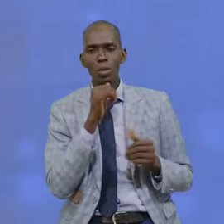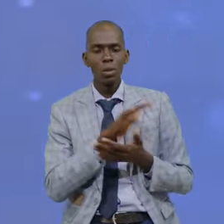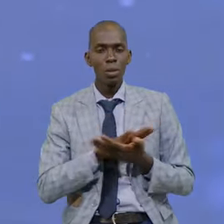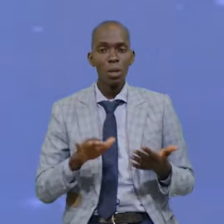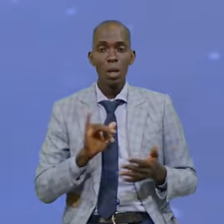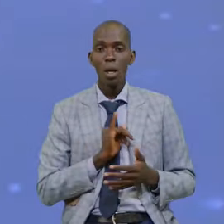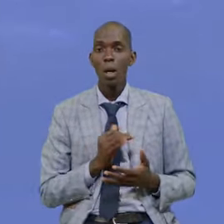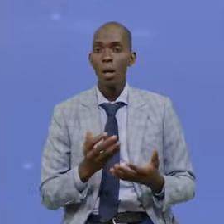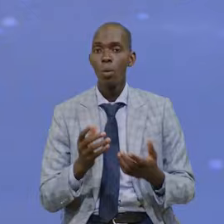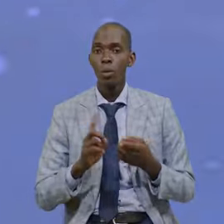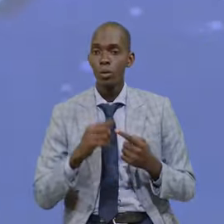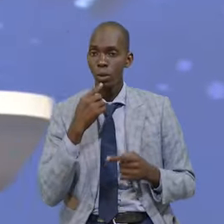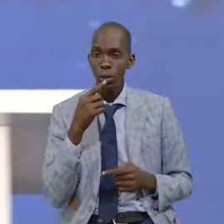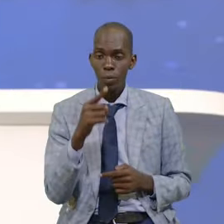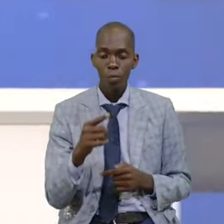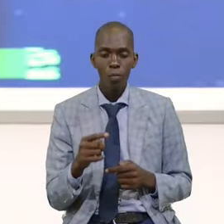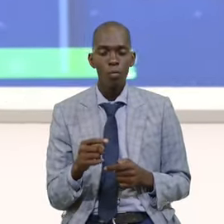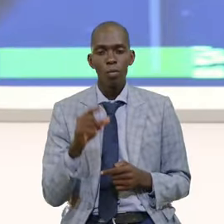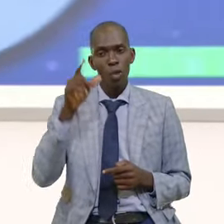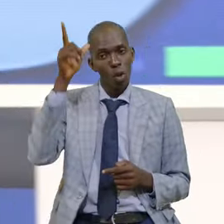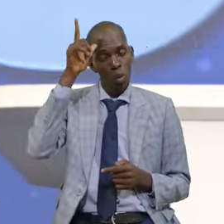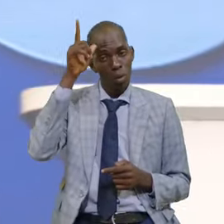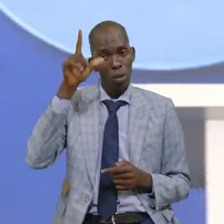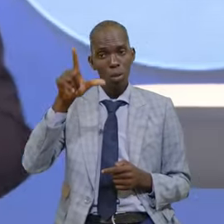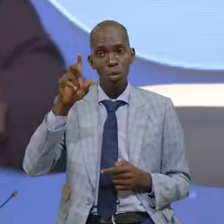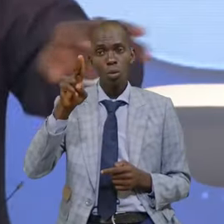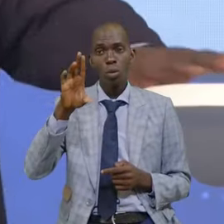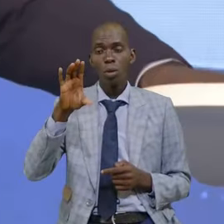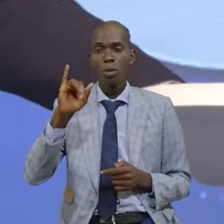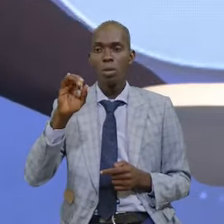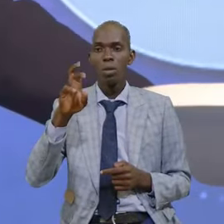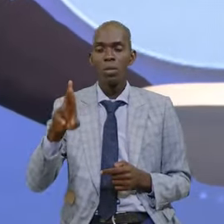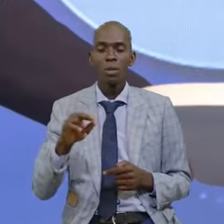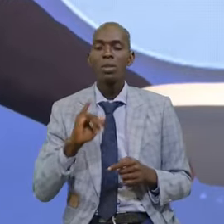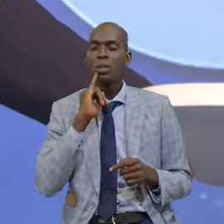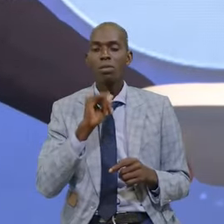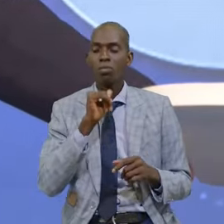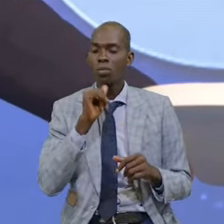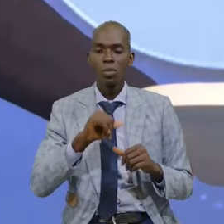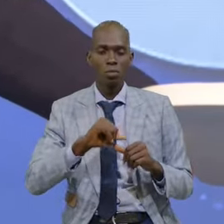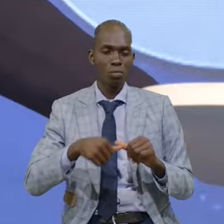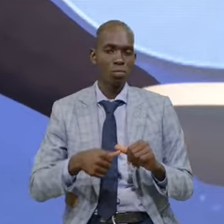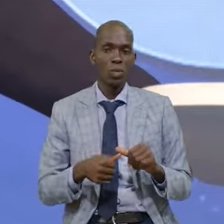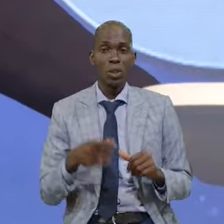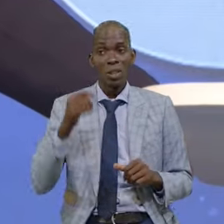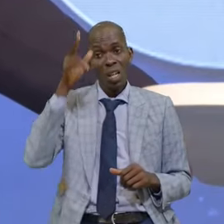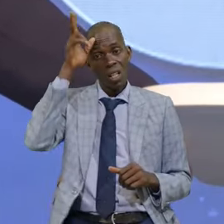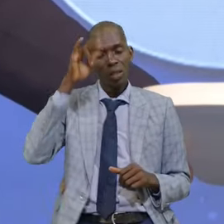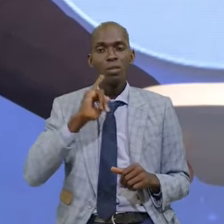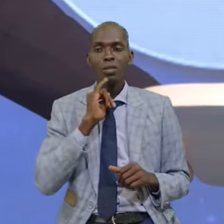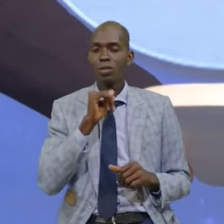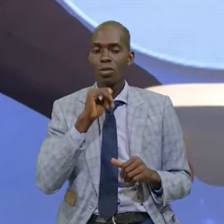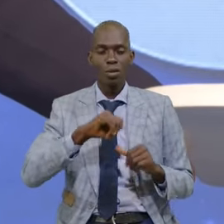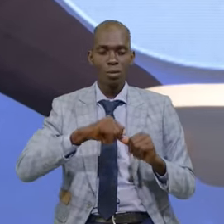tell you, Lucifer is uncircumcised. The devil is uncircumcised.